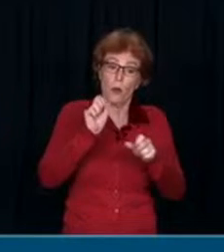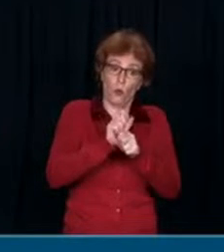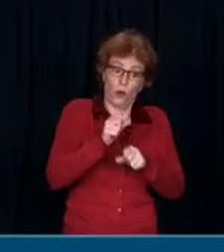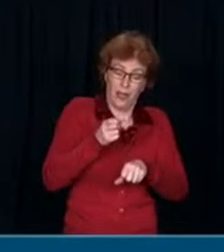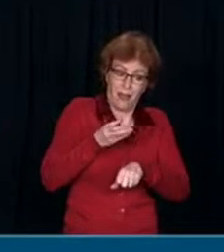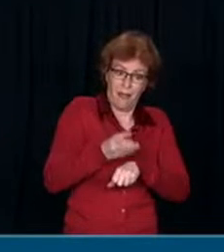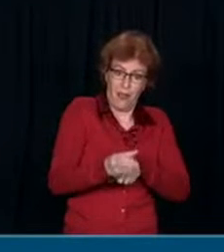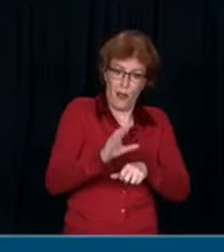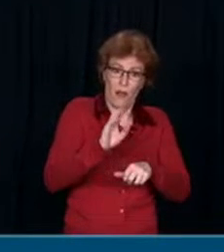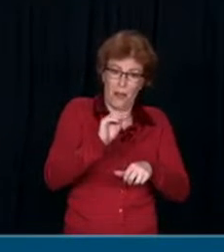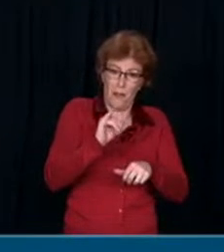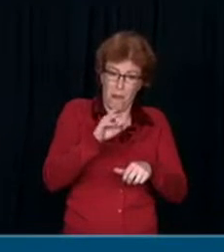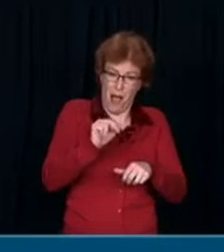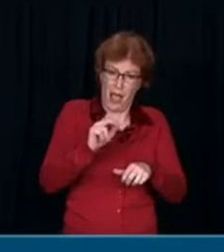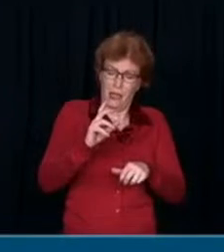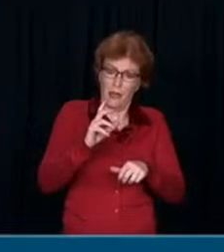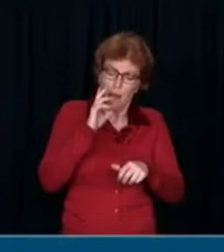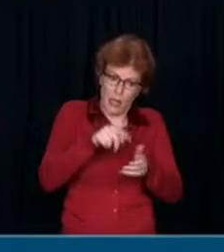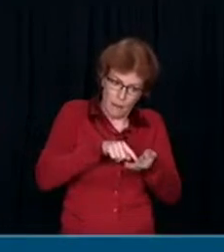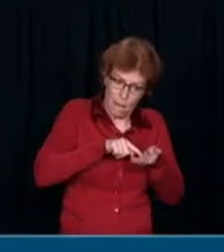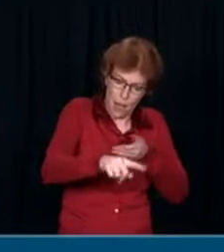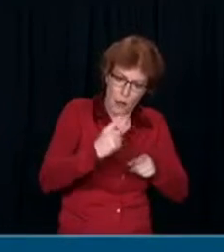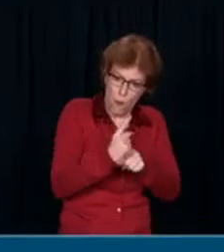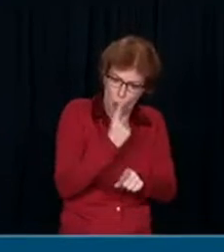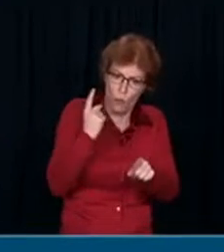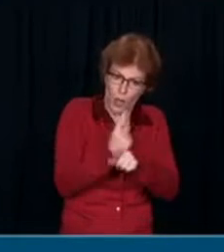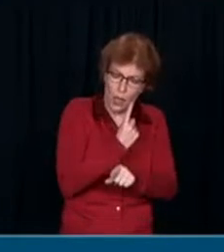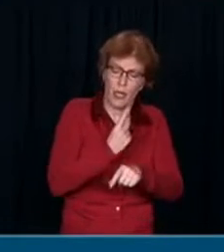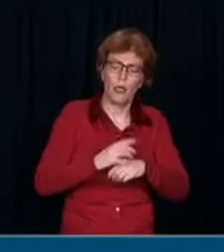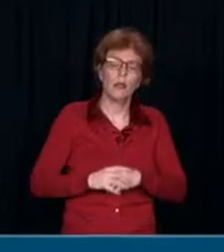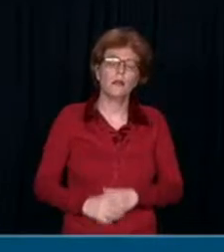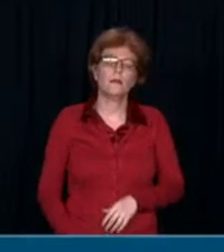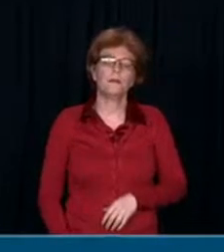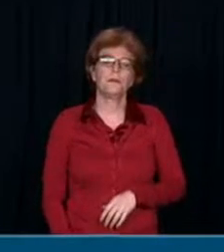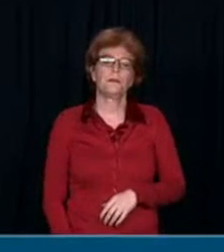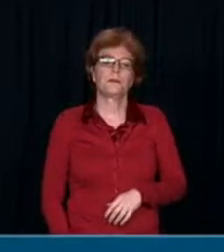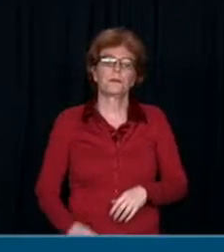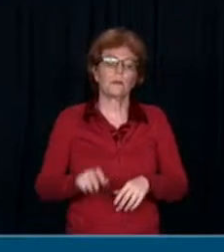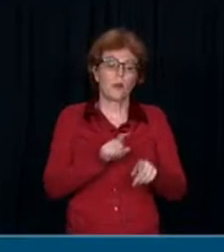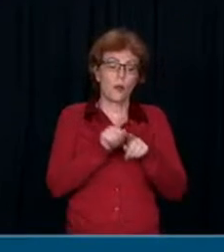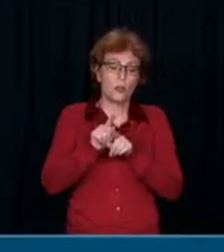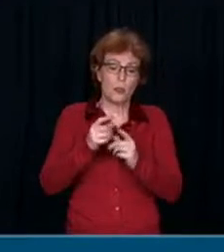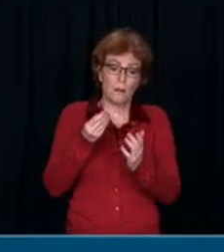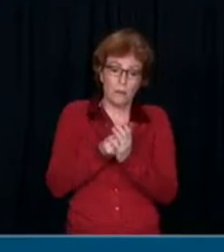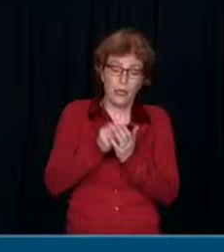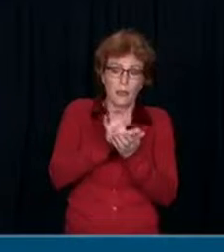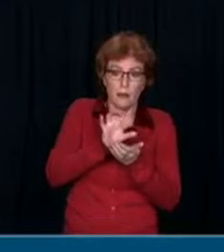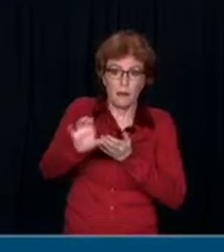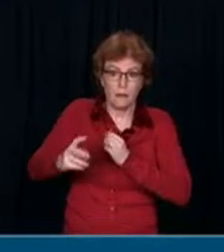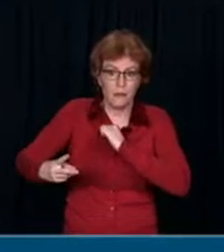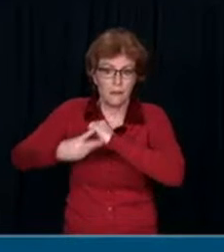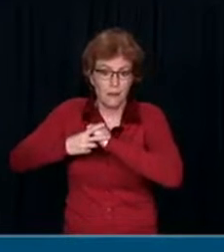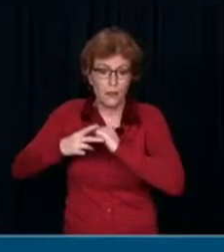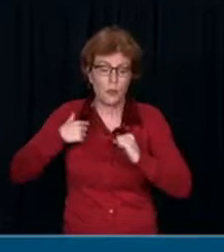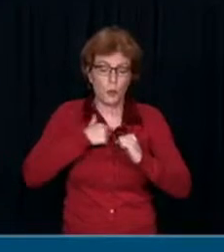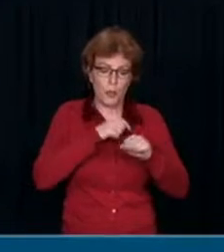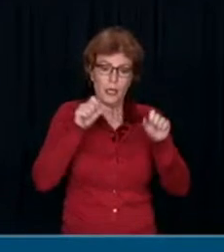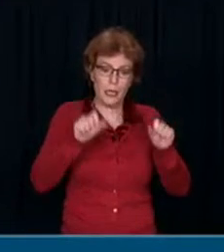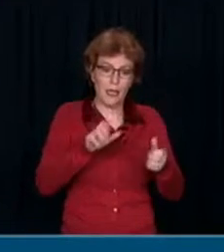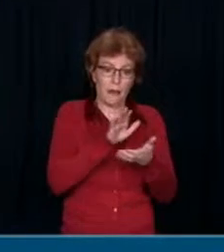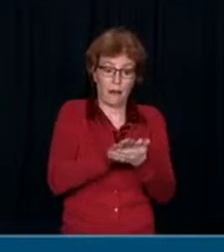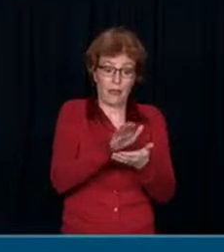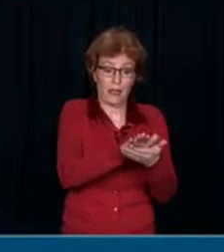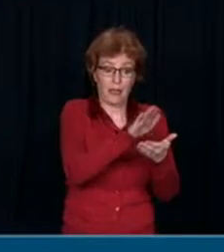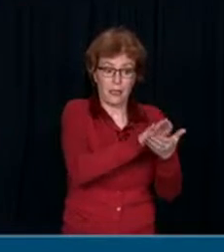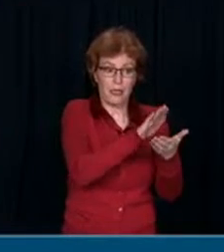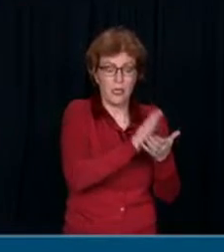just compensation, as well as, you know, putting dollars away so that we can clean up